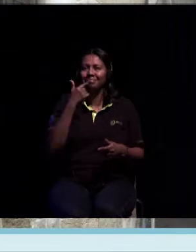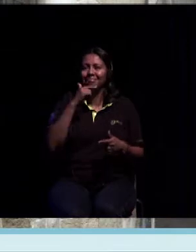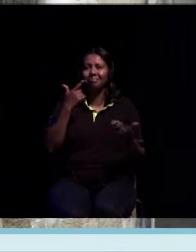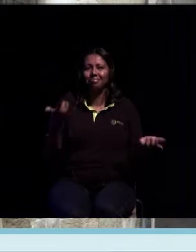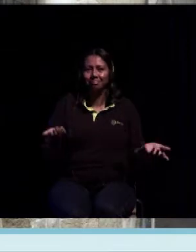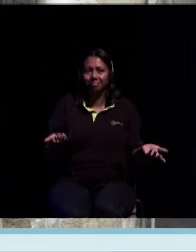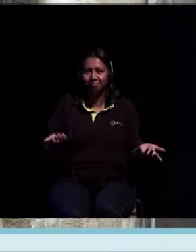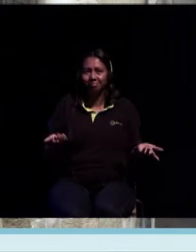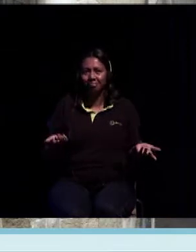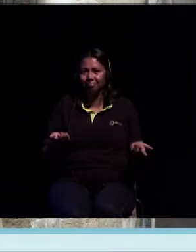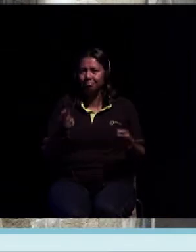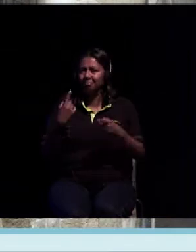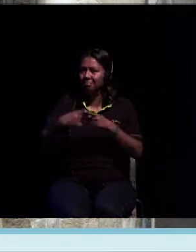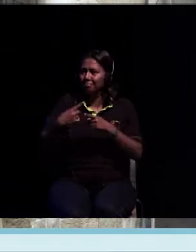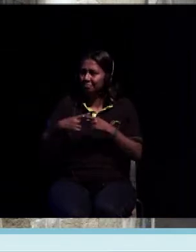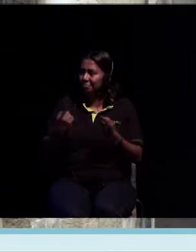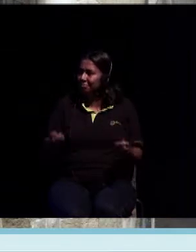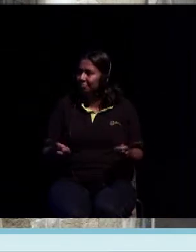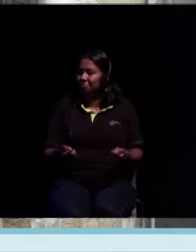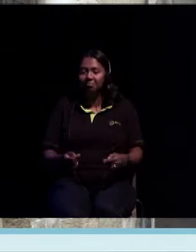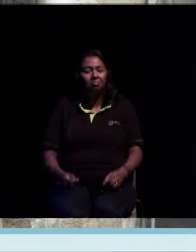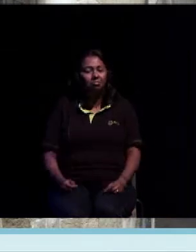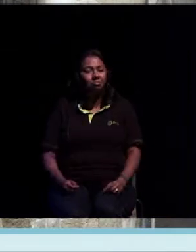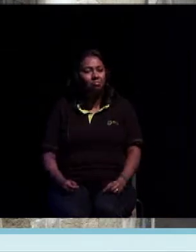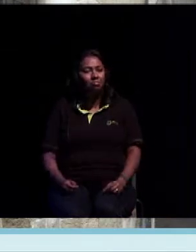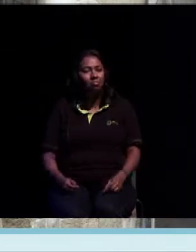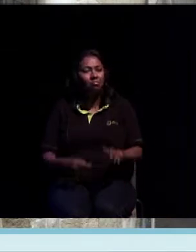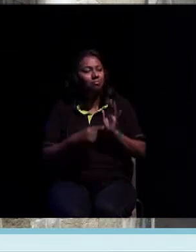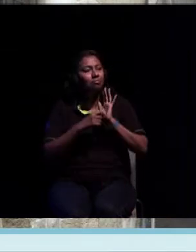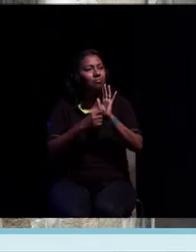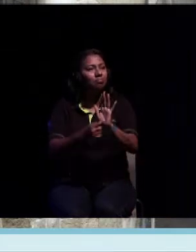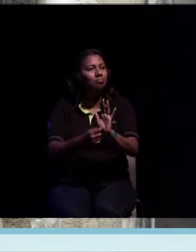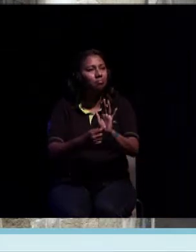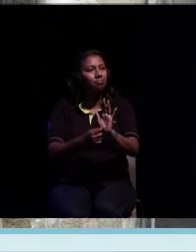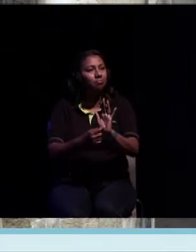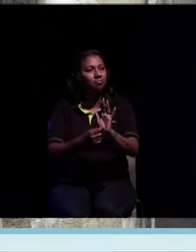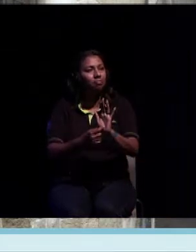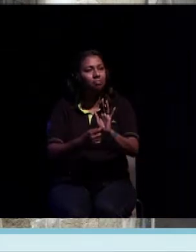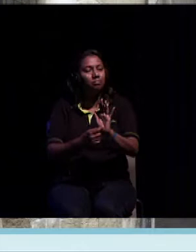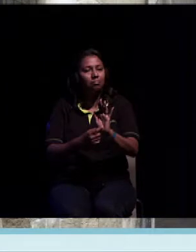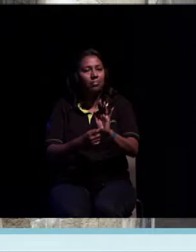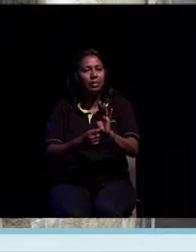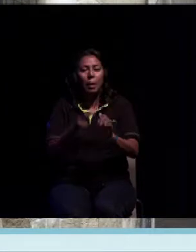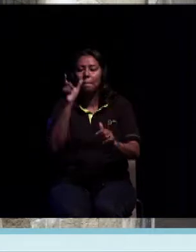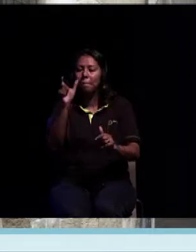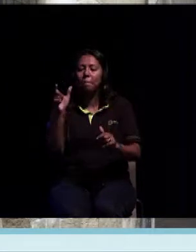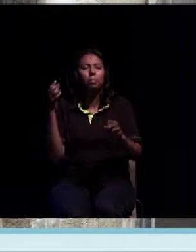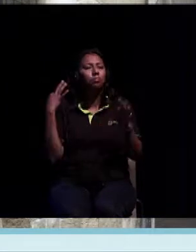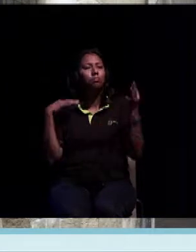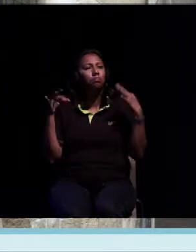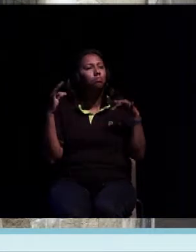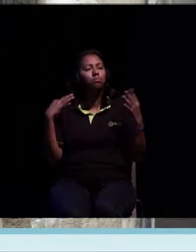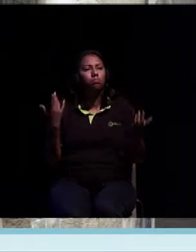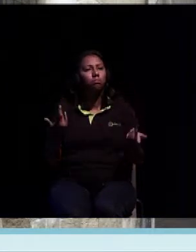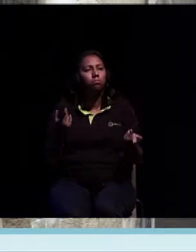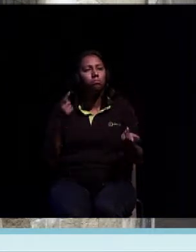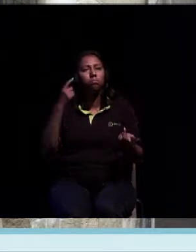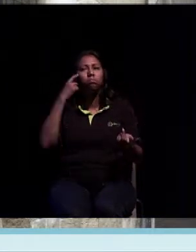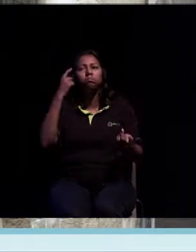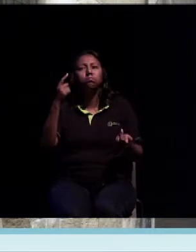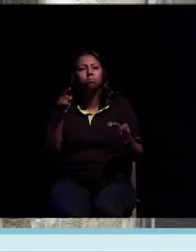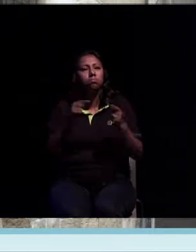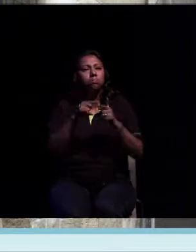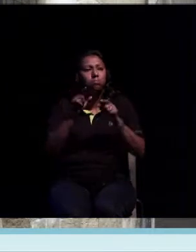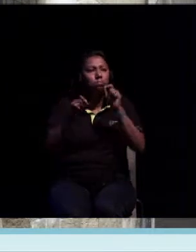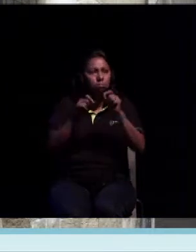These images show perhaps some of the silliness that comes with tourism, people dying for taking selfies in the wrong place and being careless